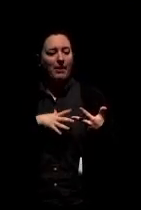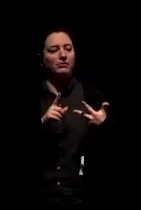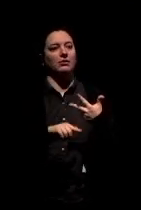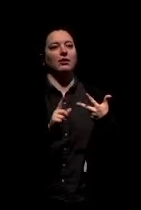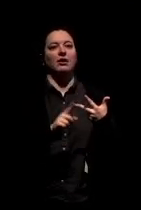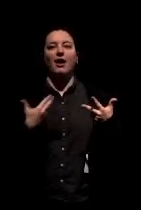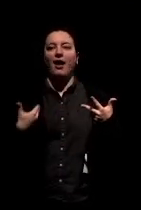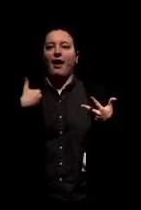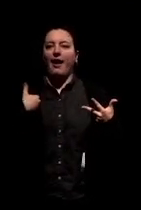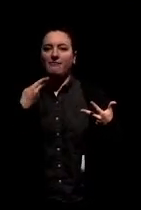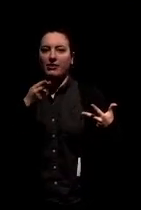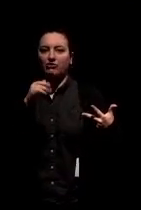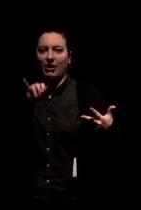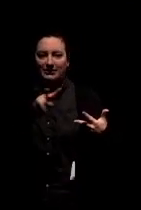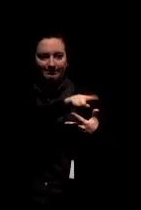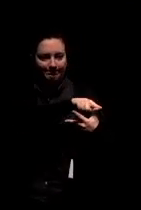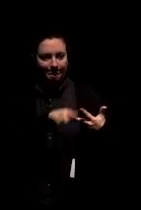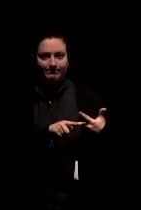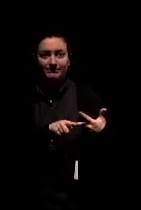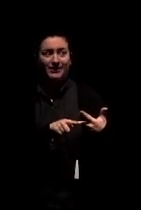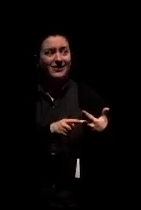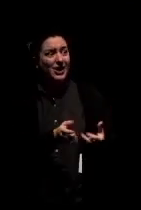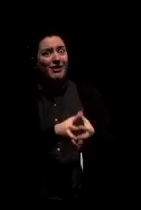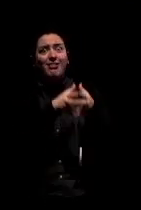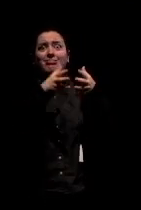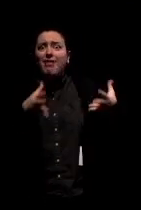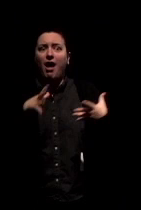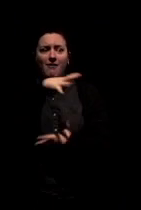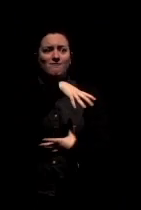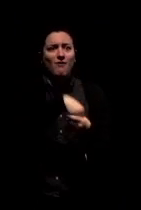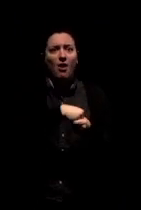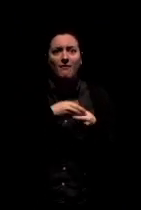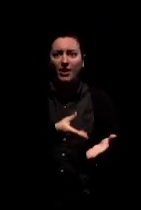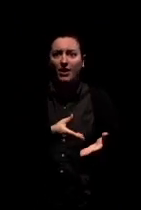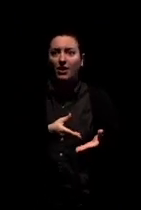to break down. It's not just about race or gender or